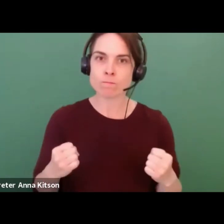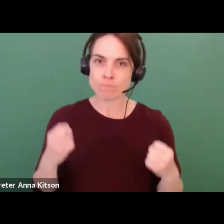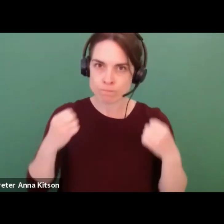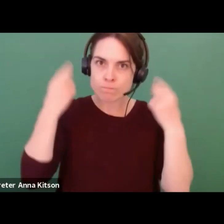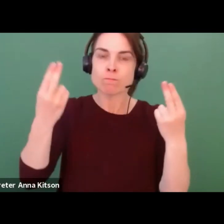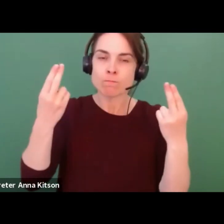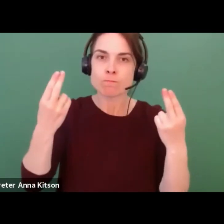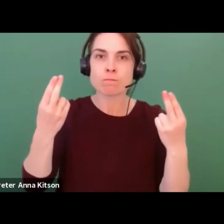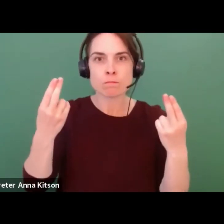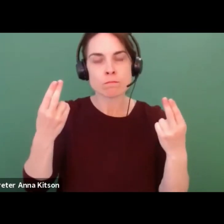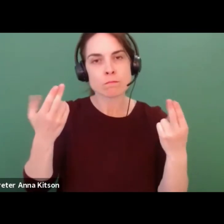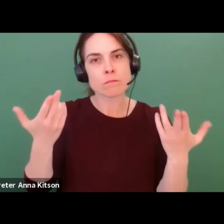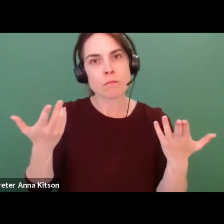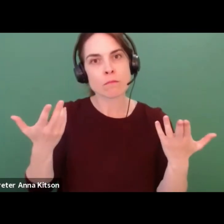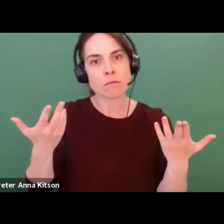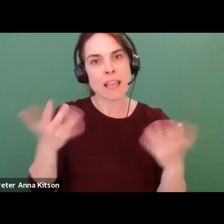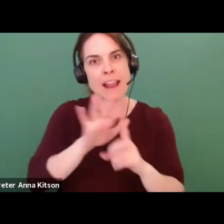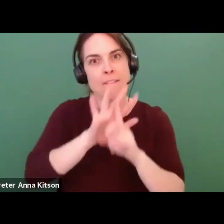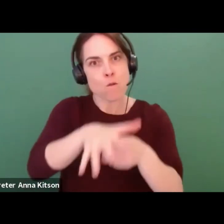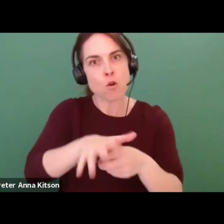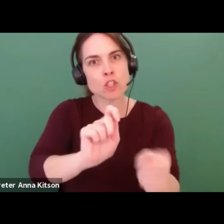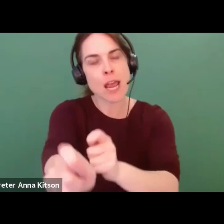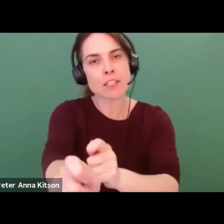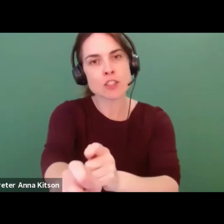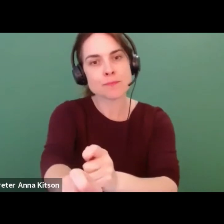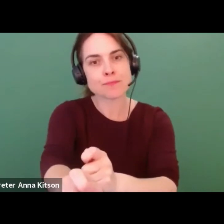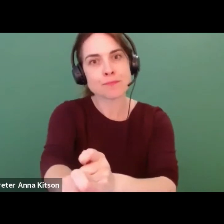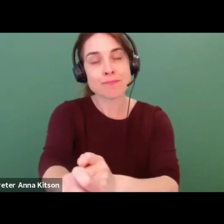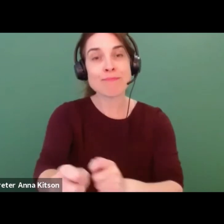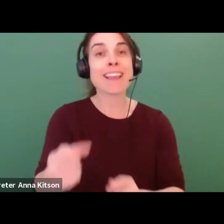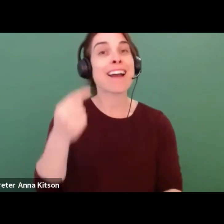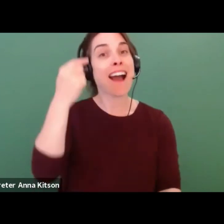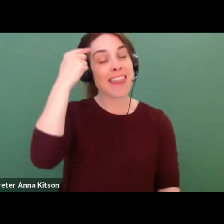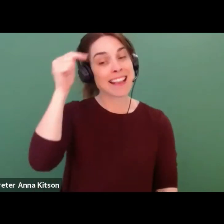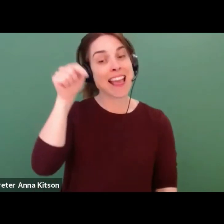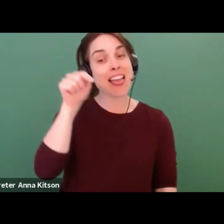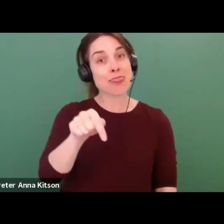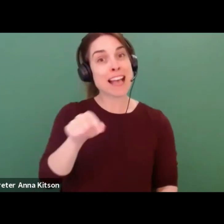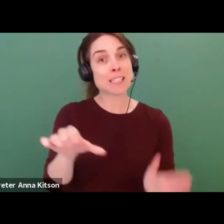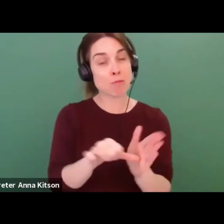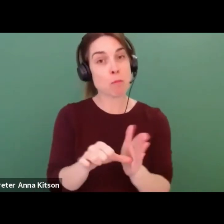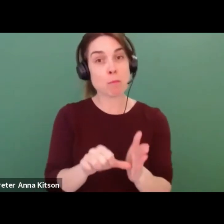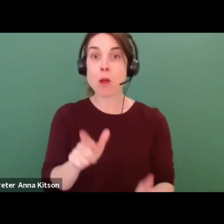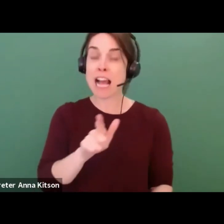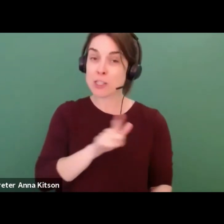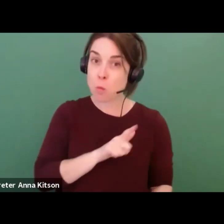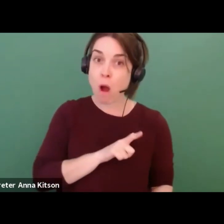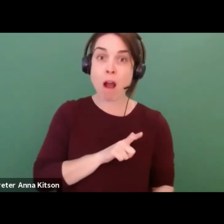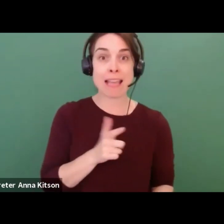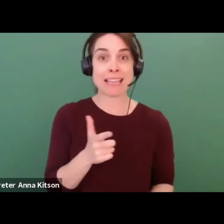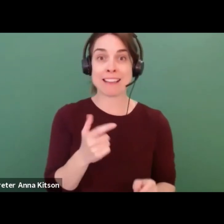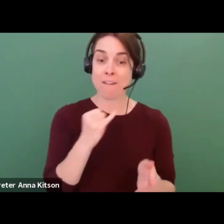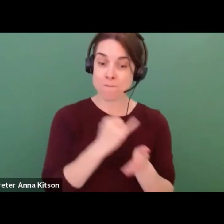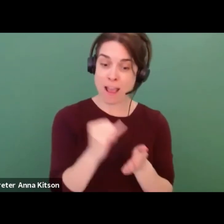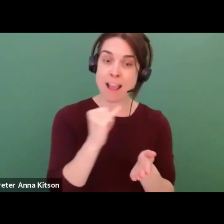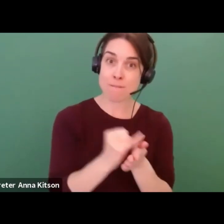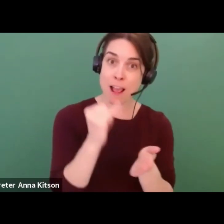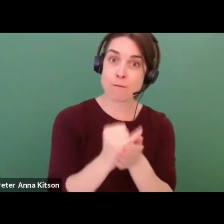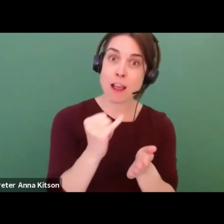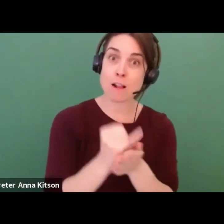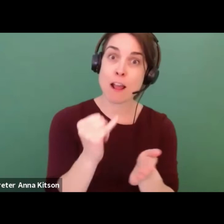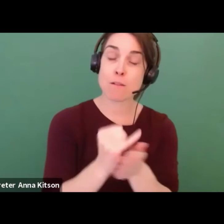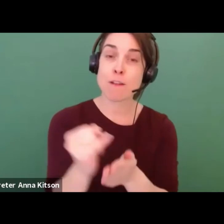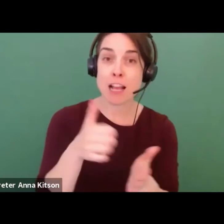that's a significant reason why there is so much failure to make reasonable adjustments out there, because the Equality Act was